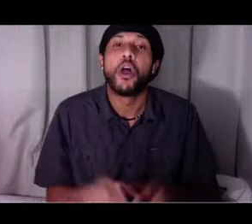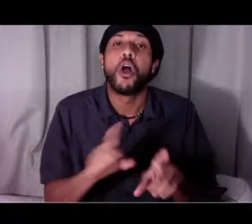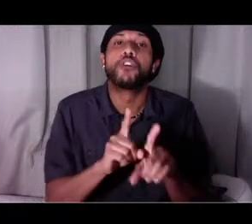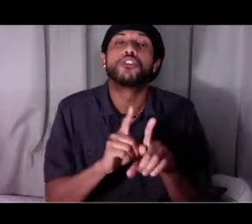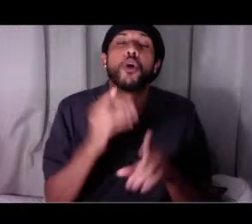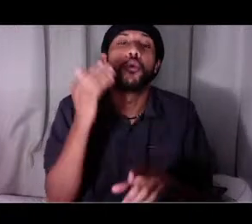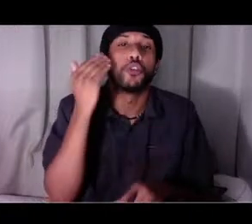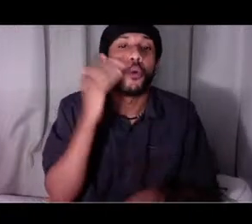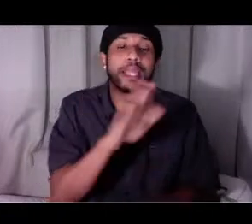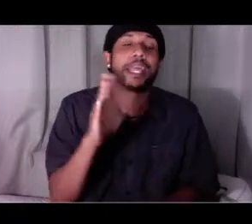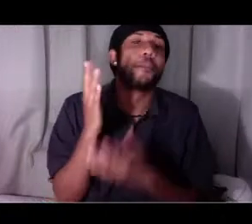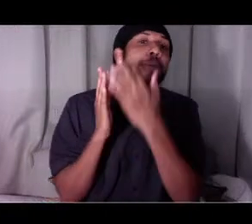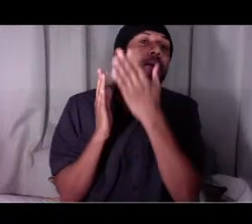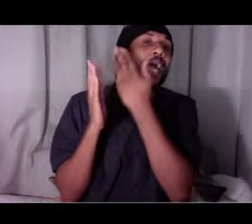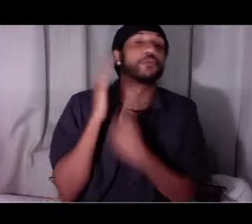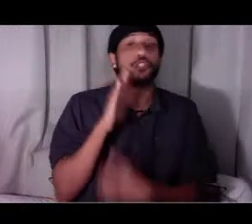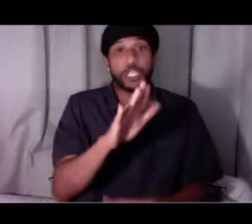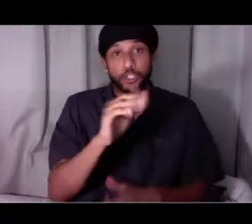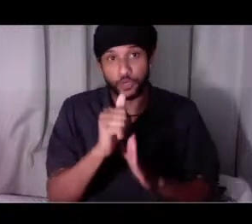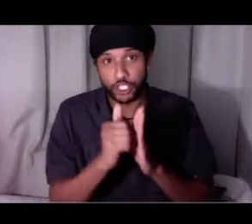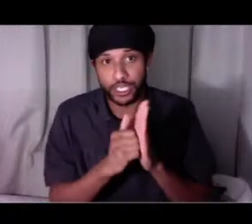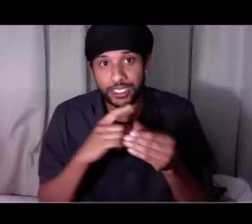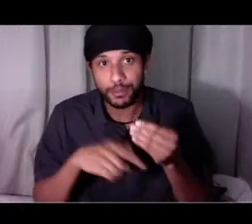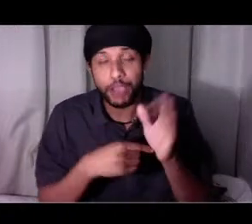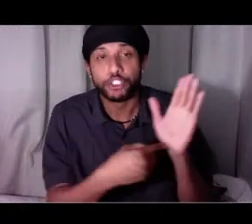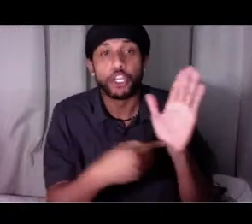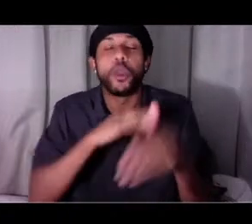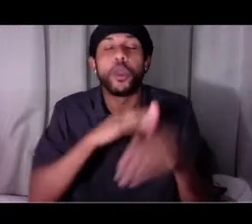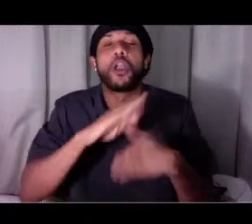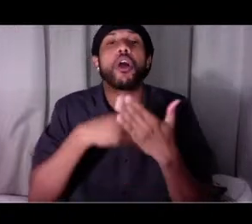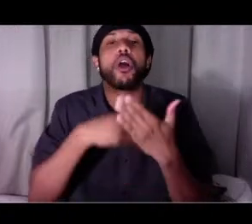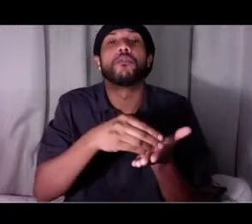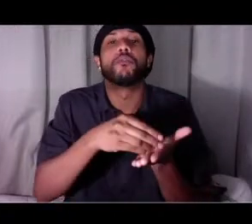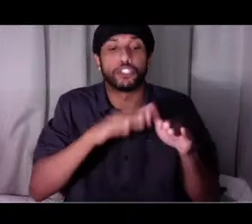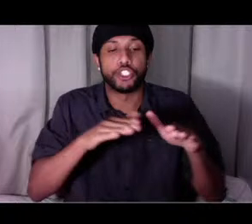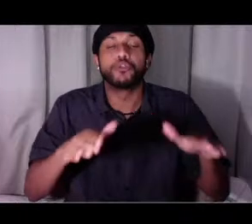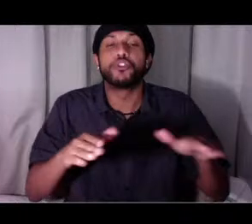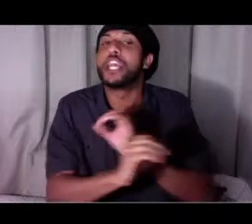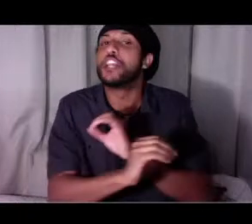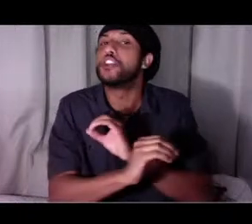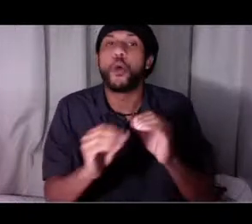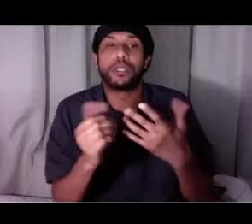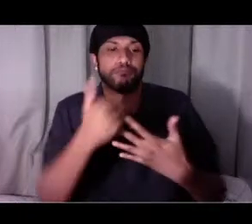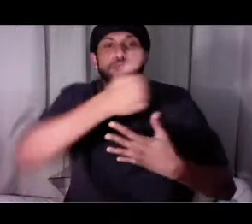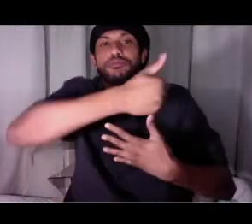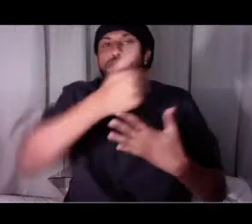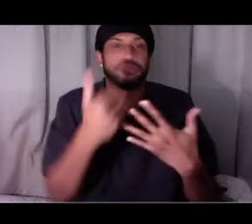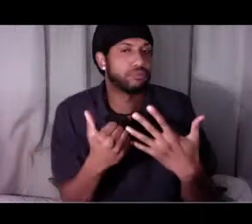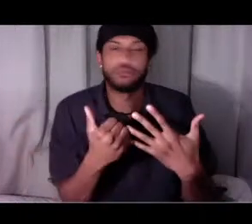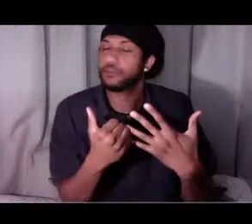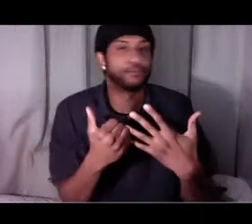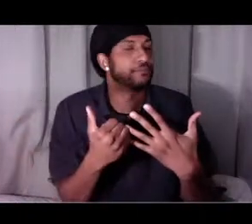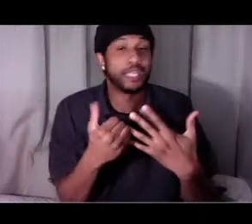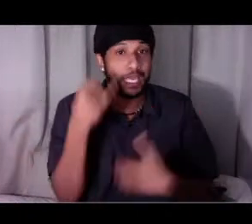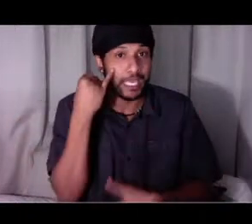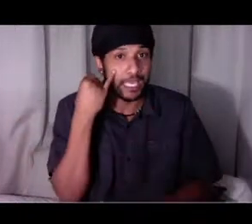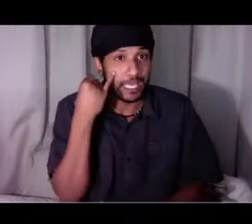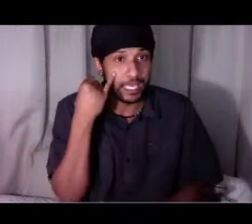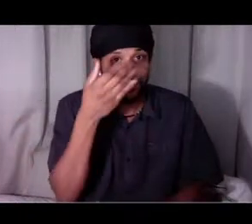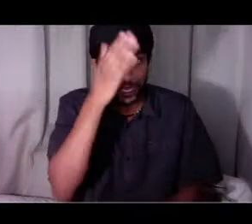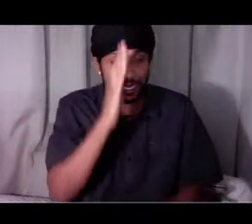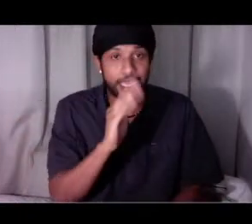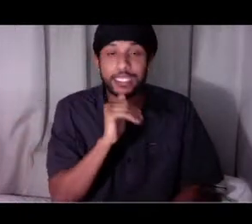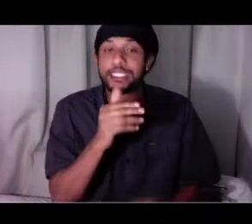from would you say that your agenda is about showing all of our children that no one is better than anyone else and that if God does not have